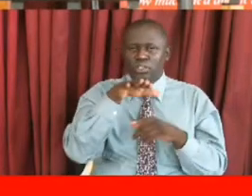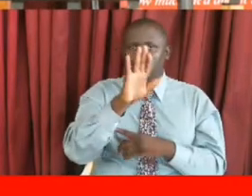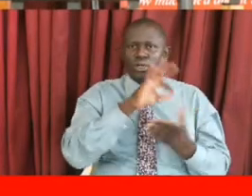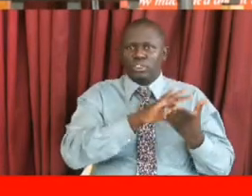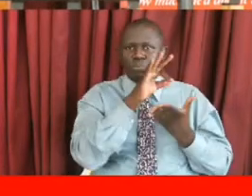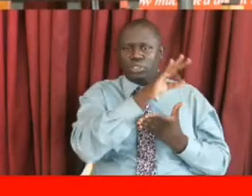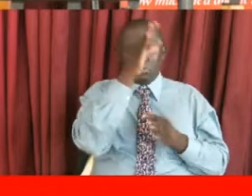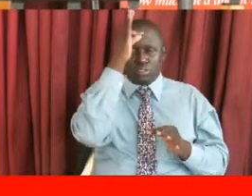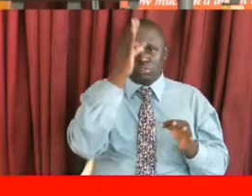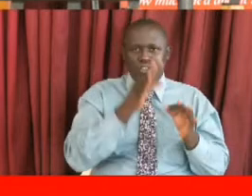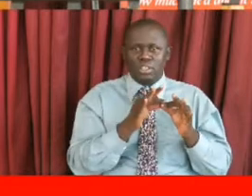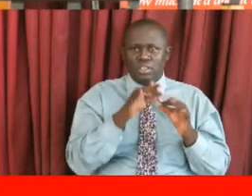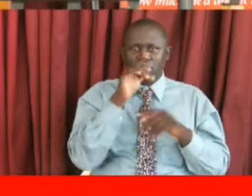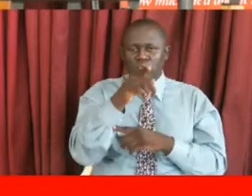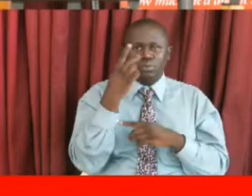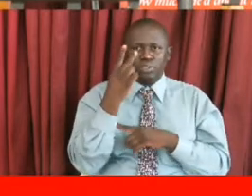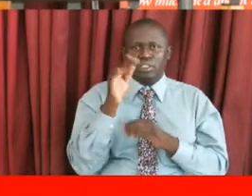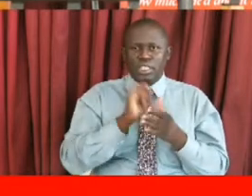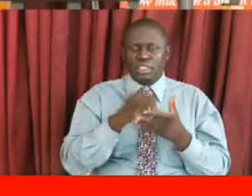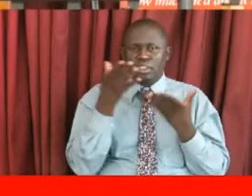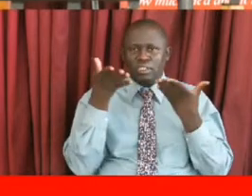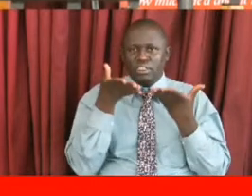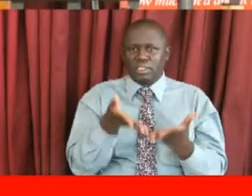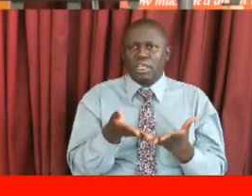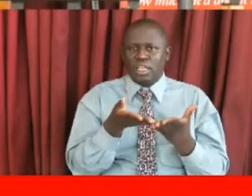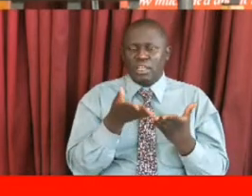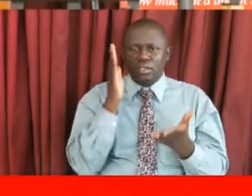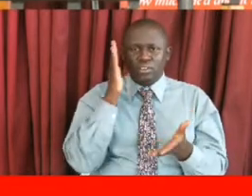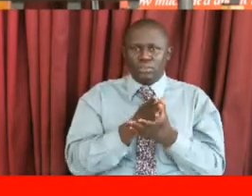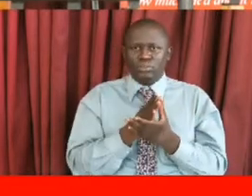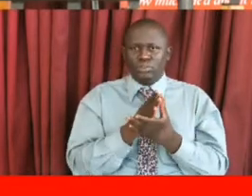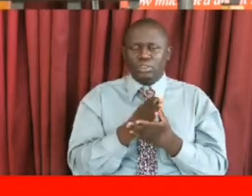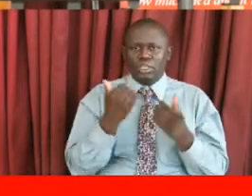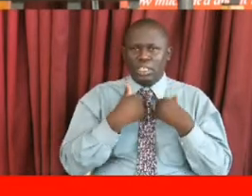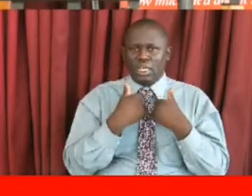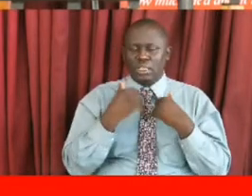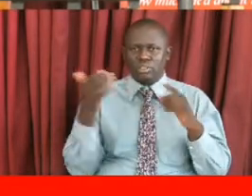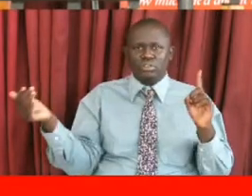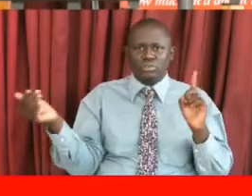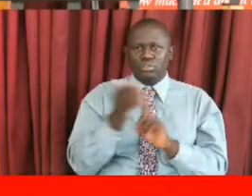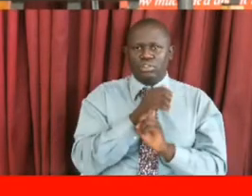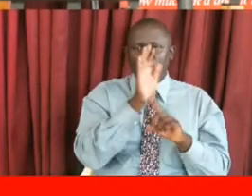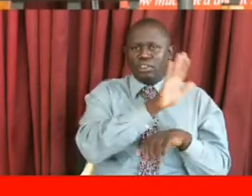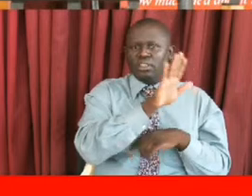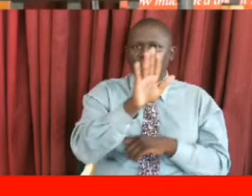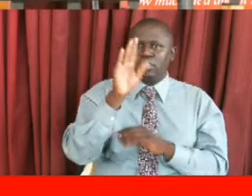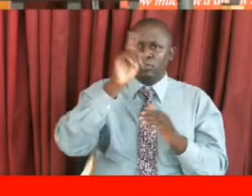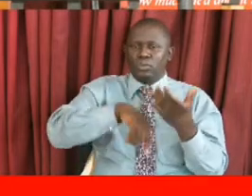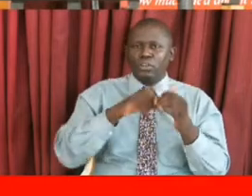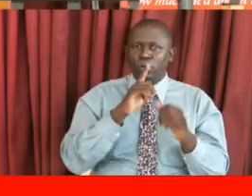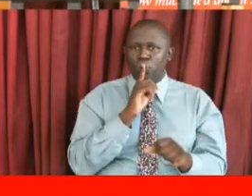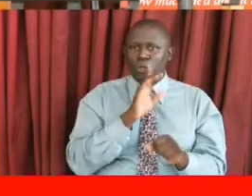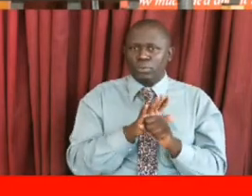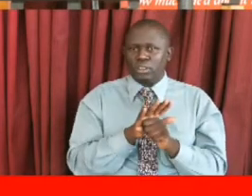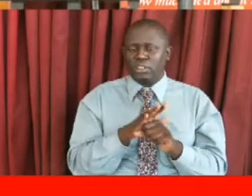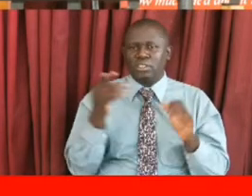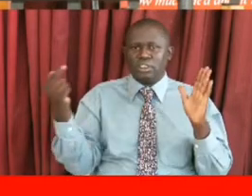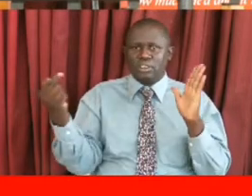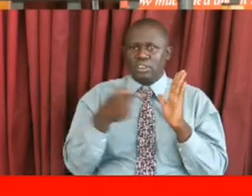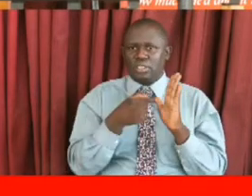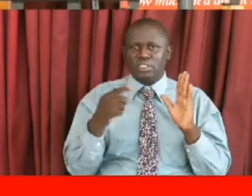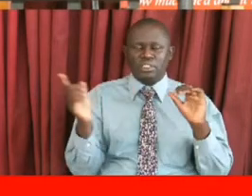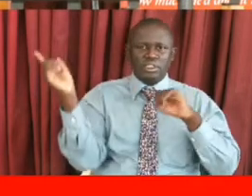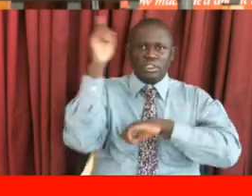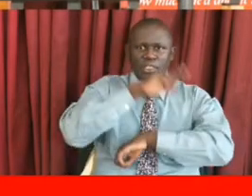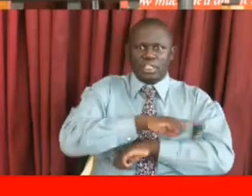do you see that he's here F in his promises for this day as they had in the